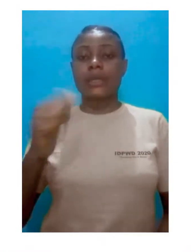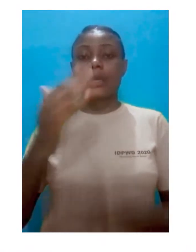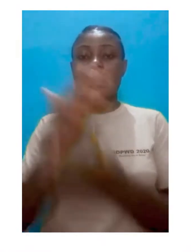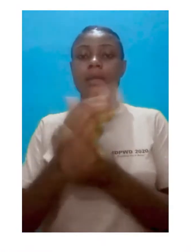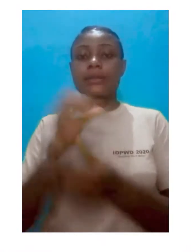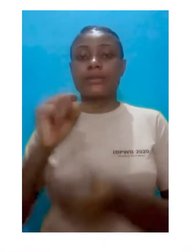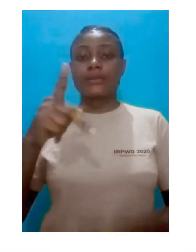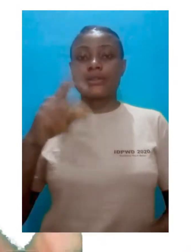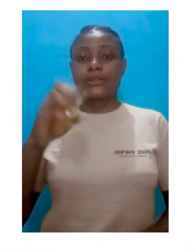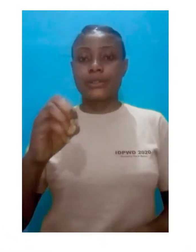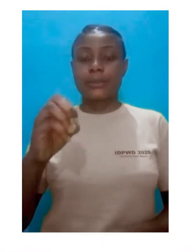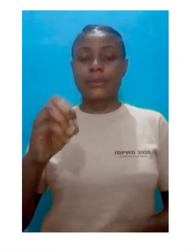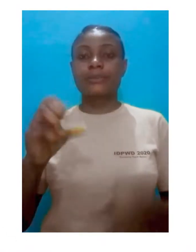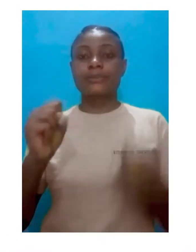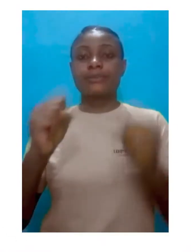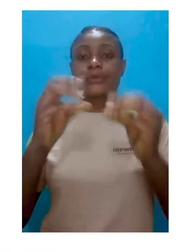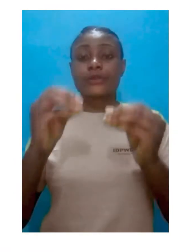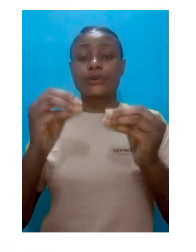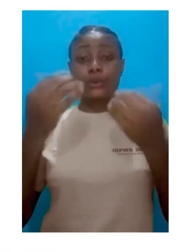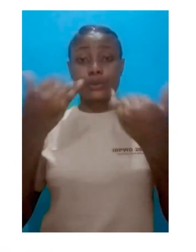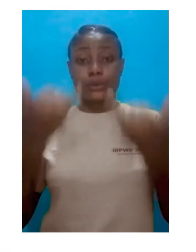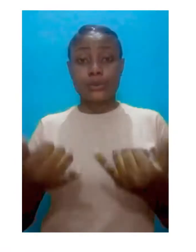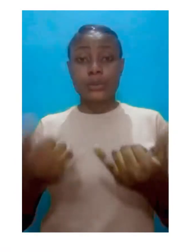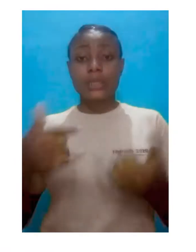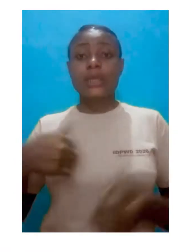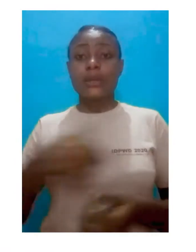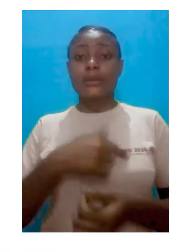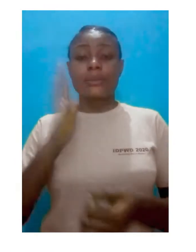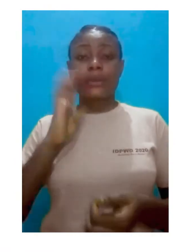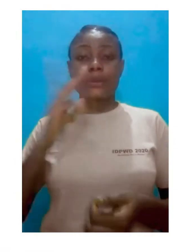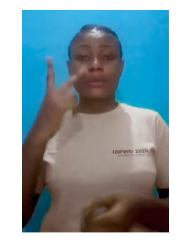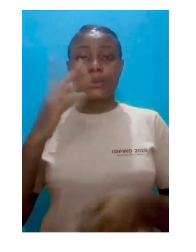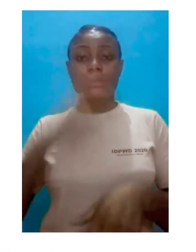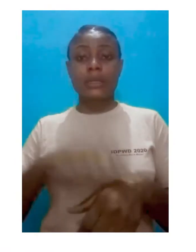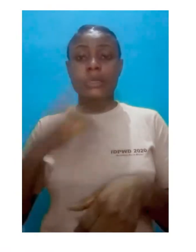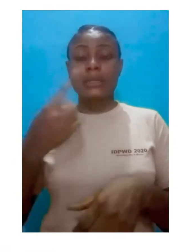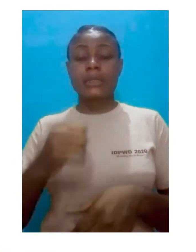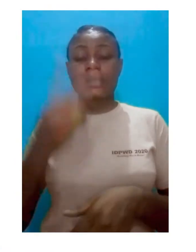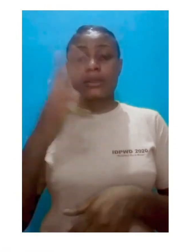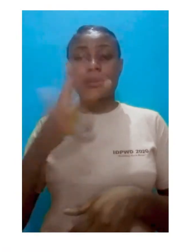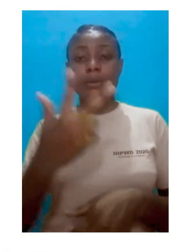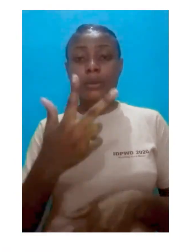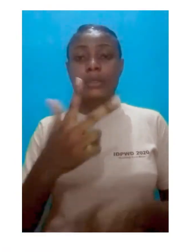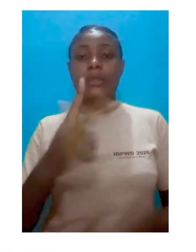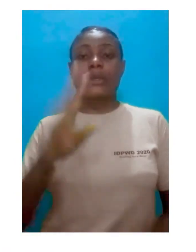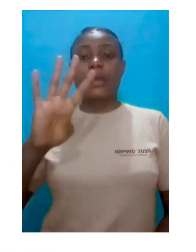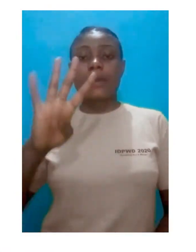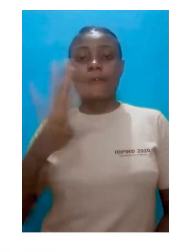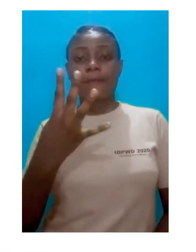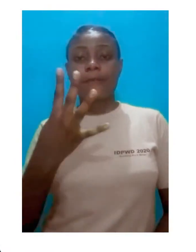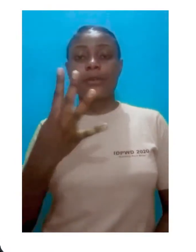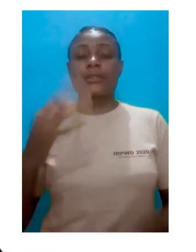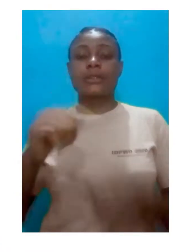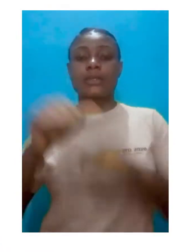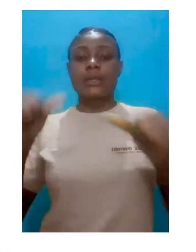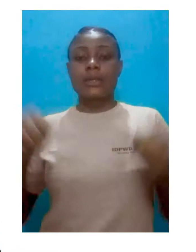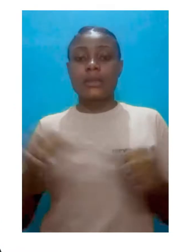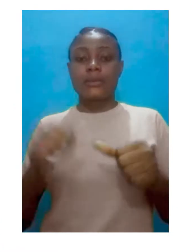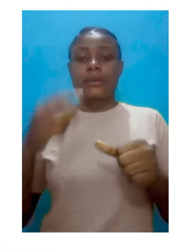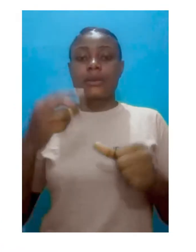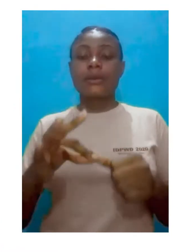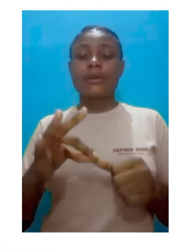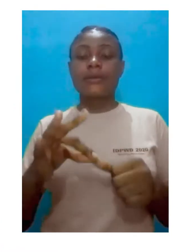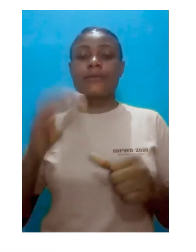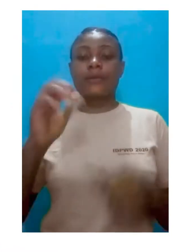about Aisha's hand shape. All right, so today we will be looking at the third and the